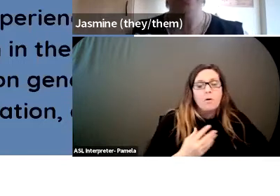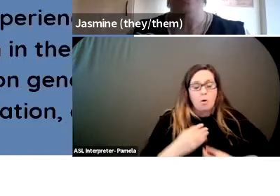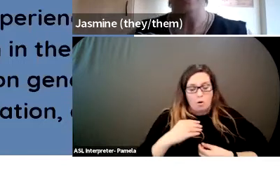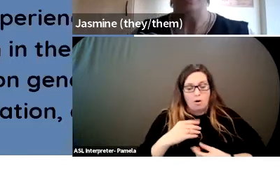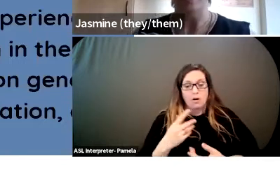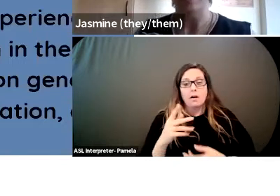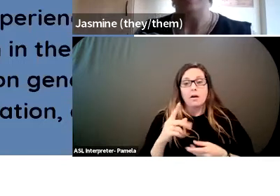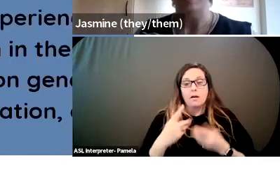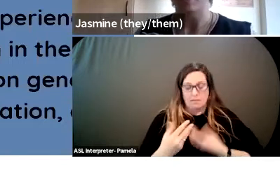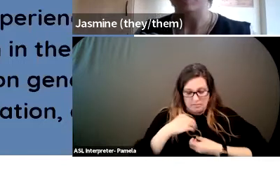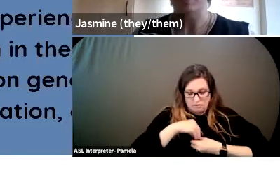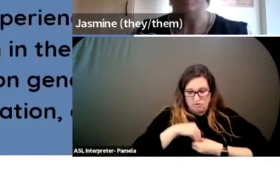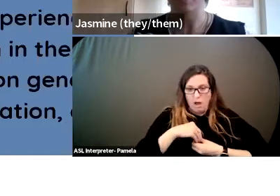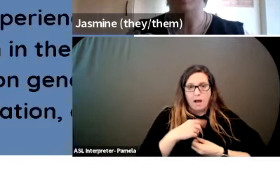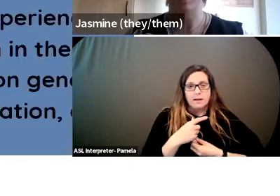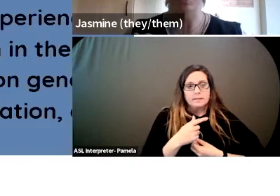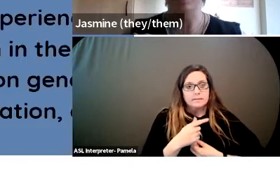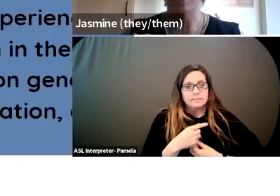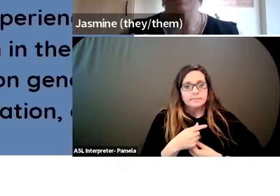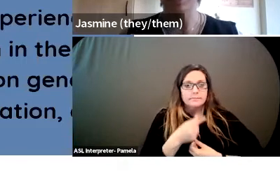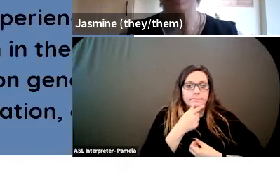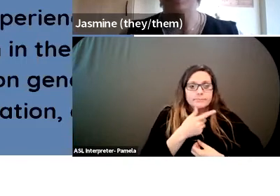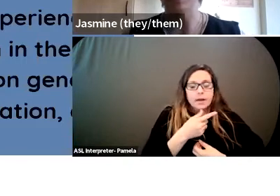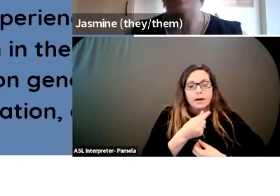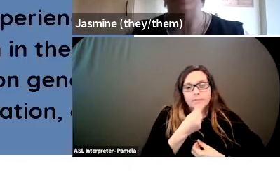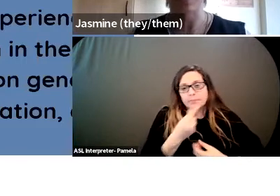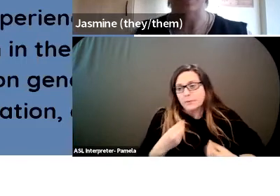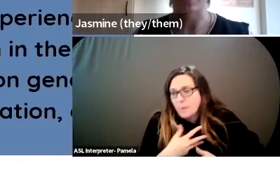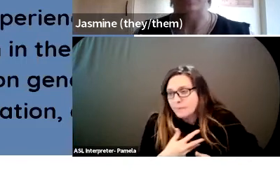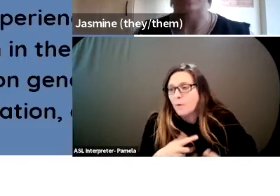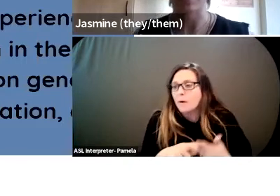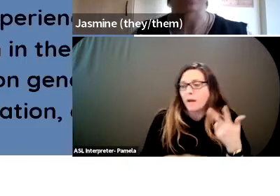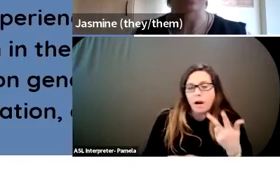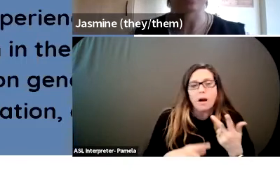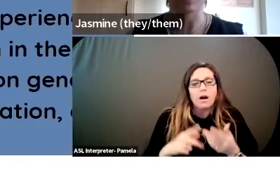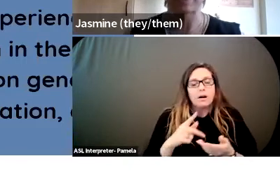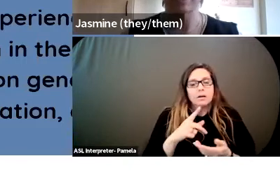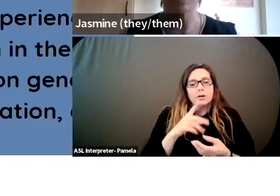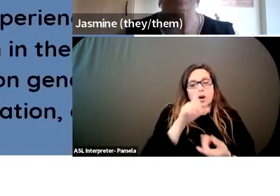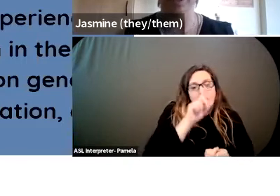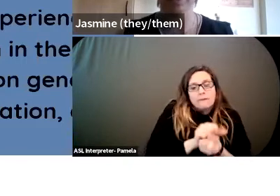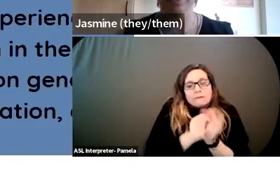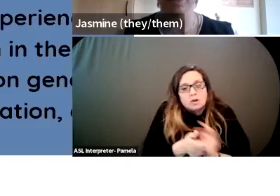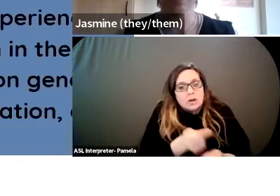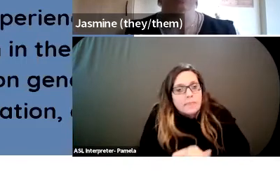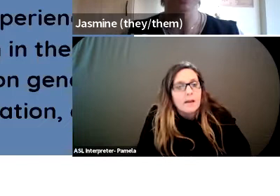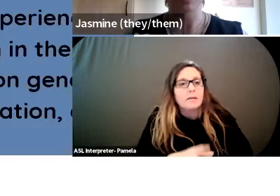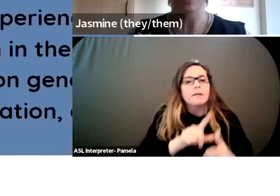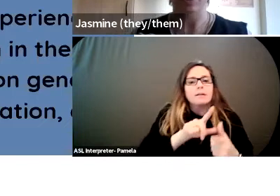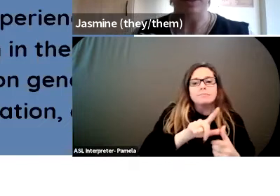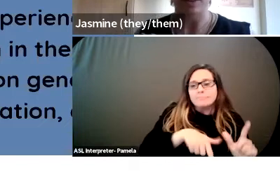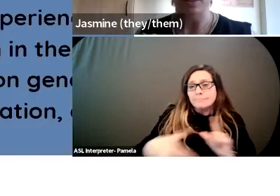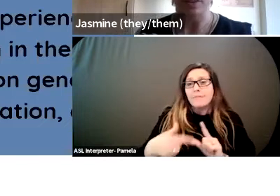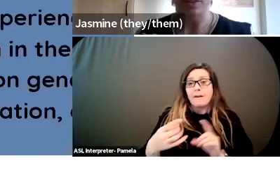homophobia, and obviously things like conversion therapy or discrimination or anti-LGBTQ+ violence were